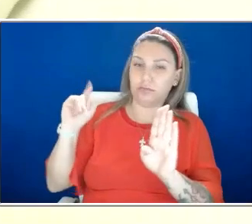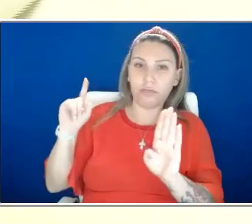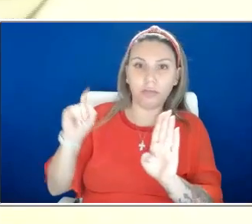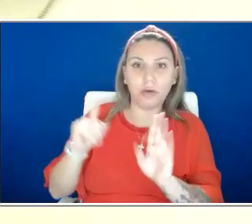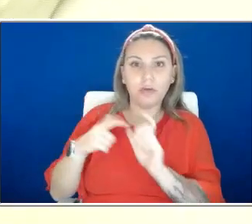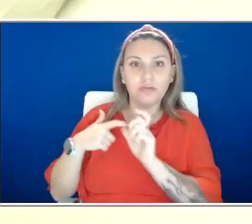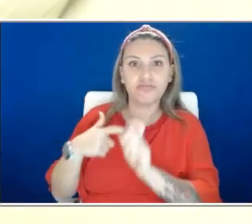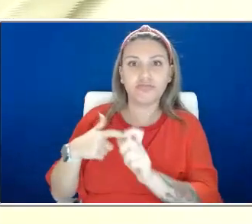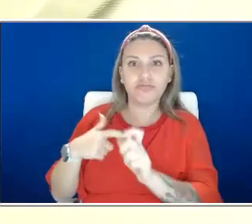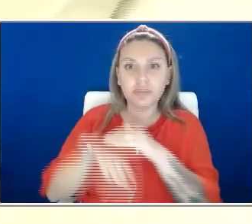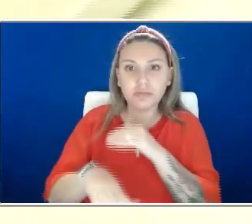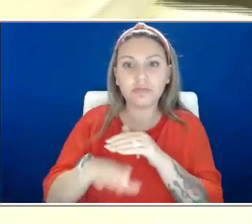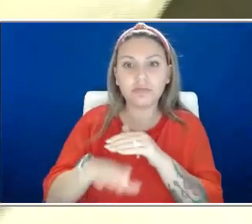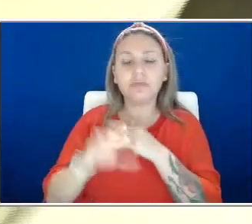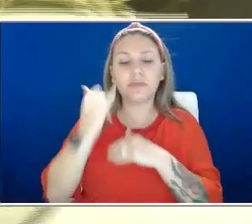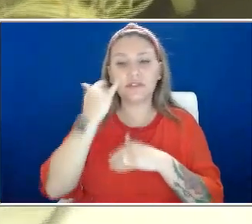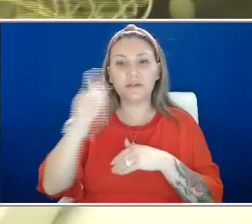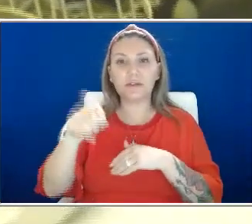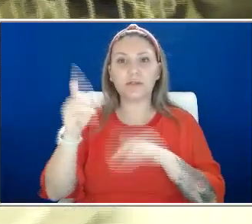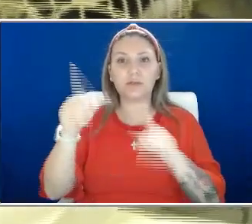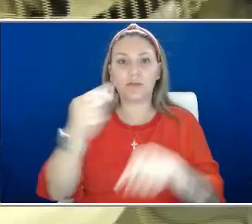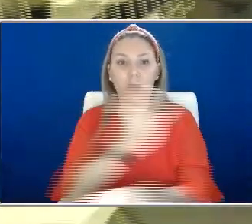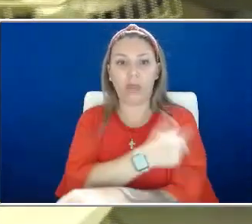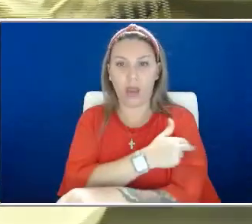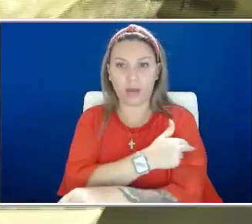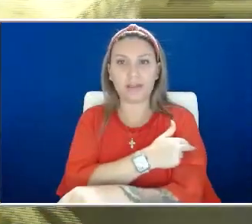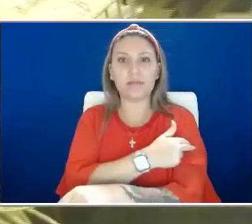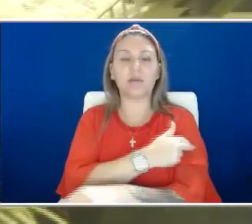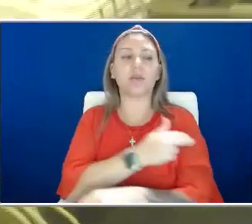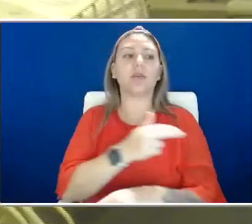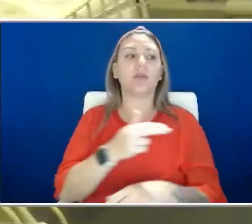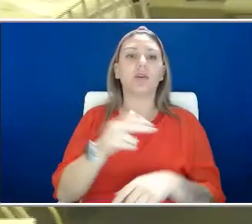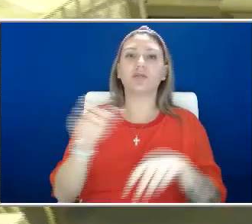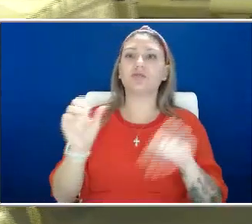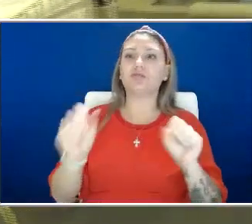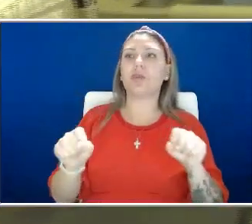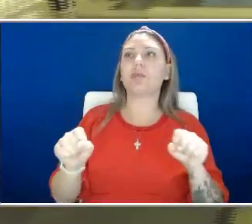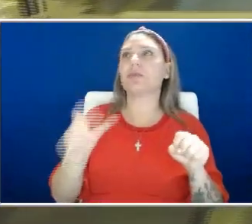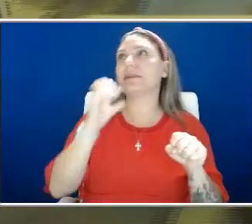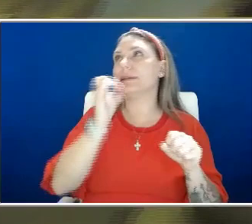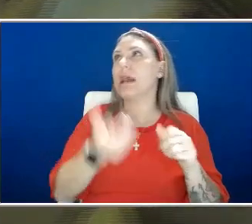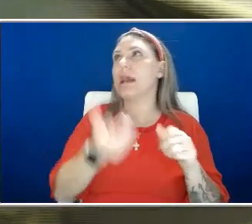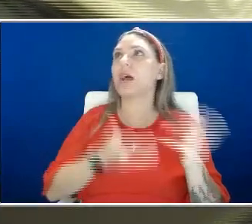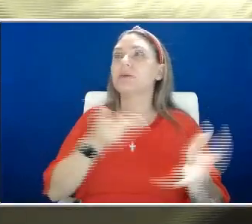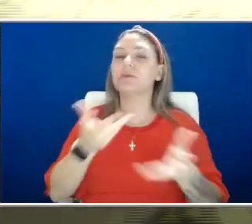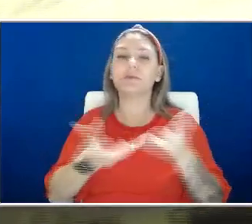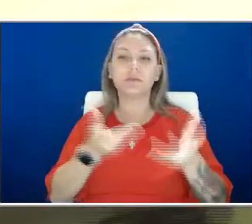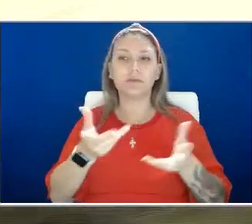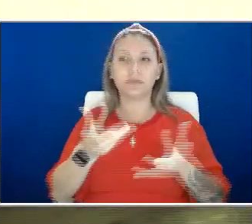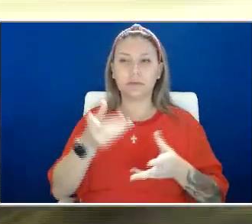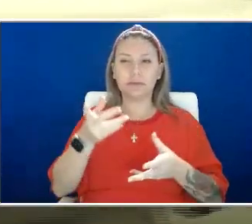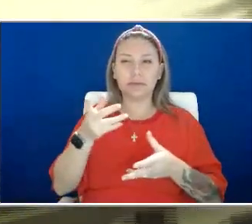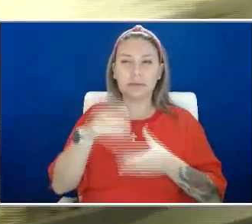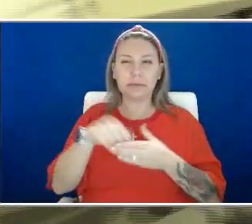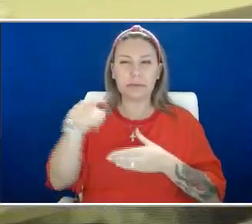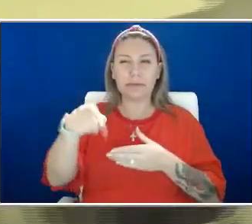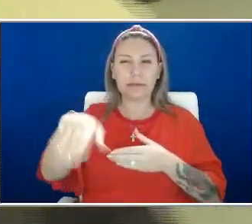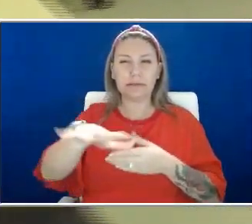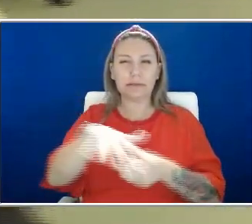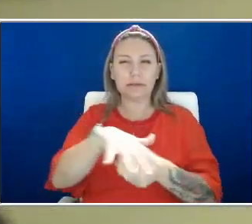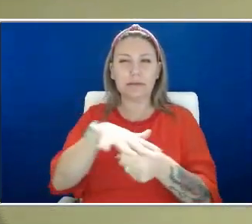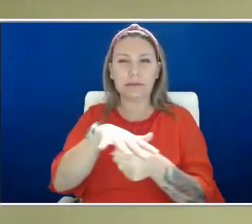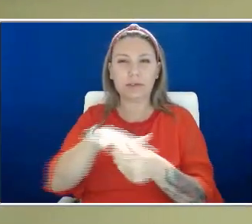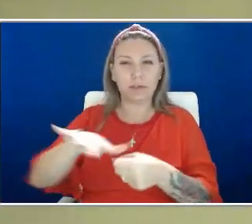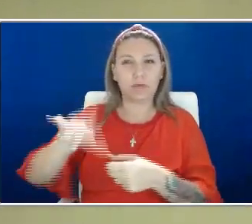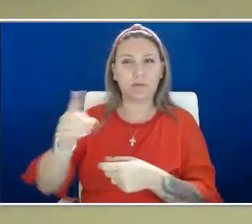if they need to go to the hospital, they're probably not in this first aid station